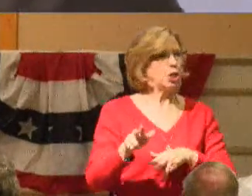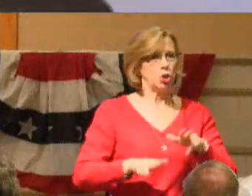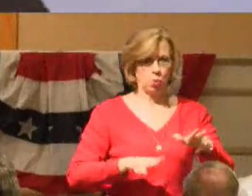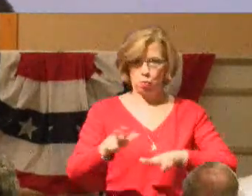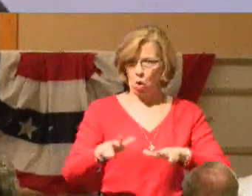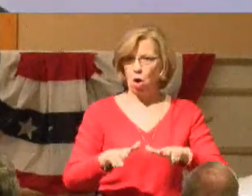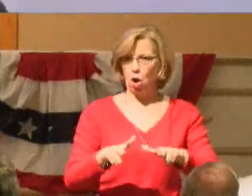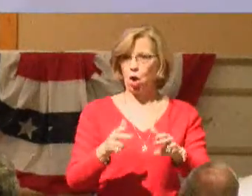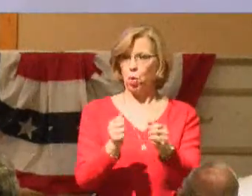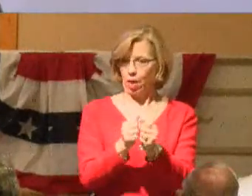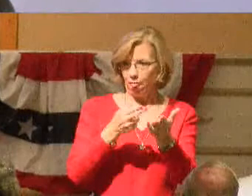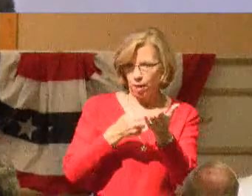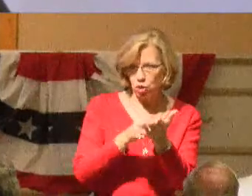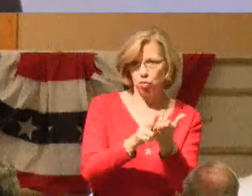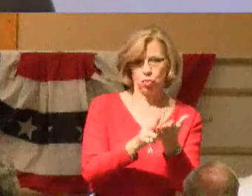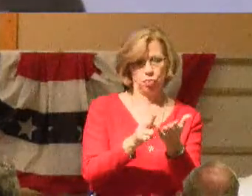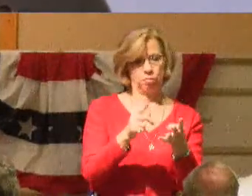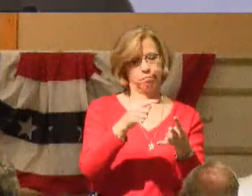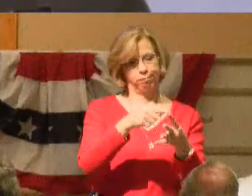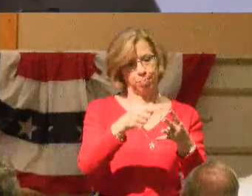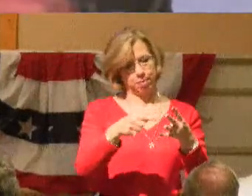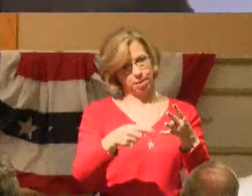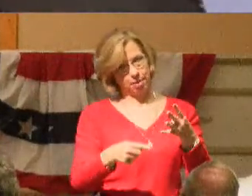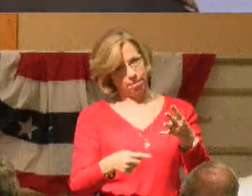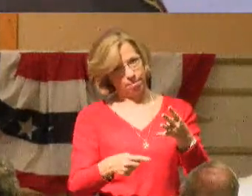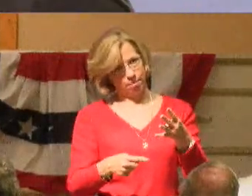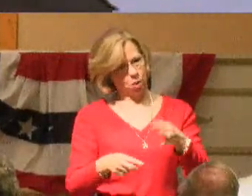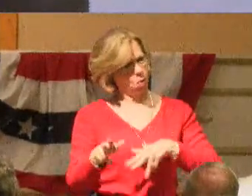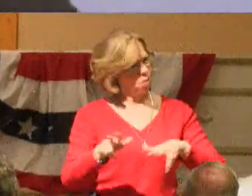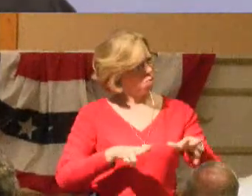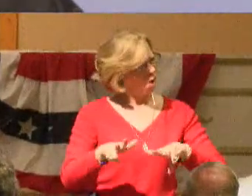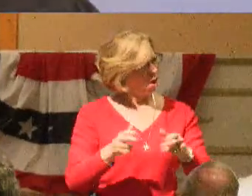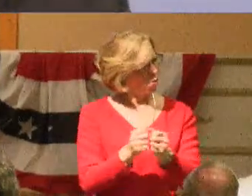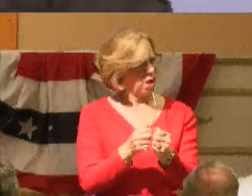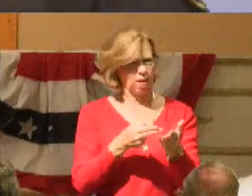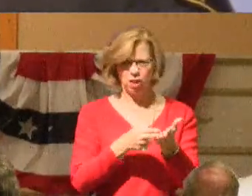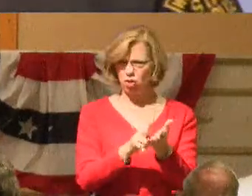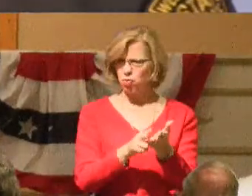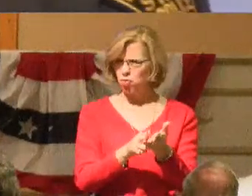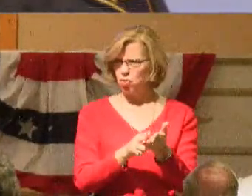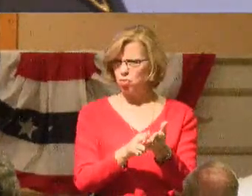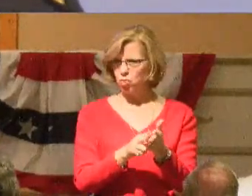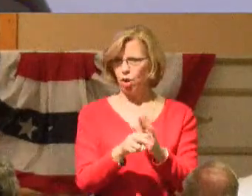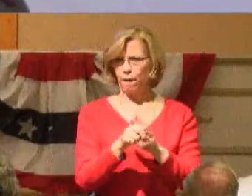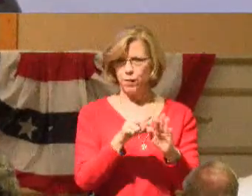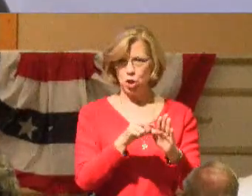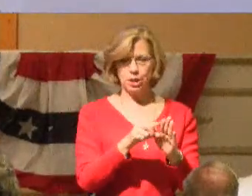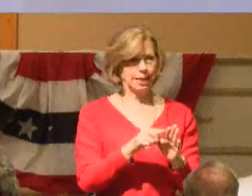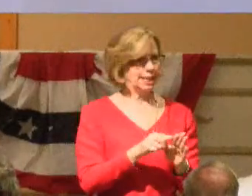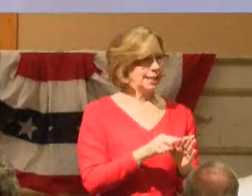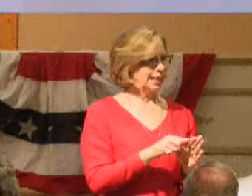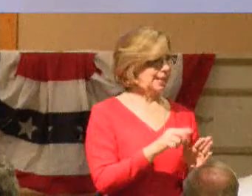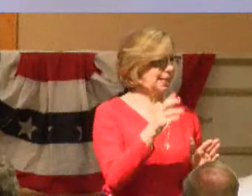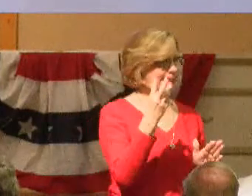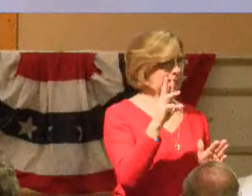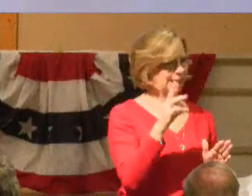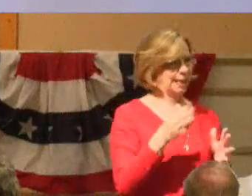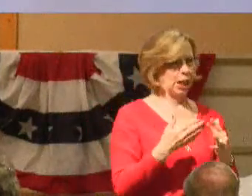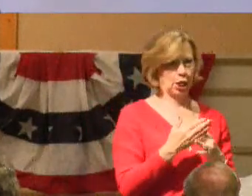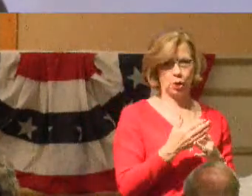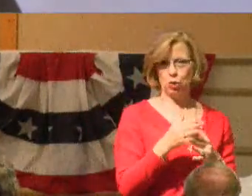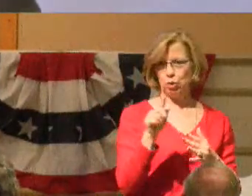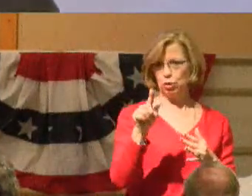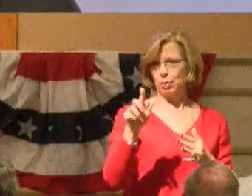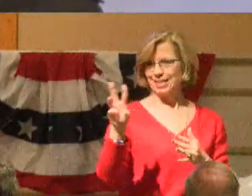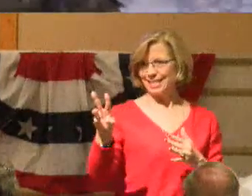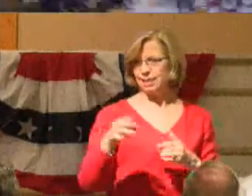truth. Now, you might say, walk in the truth. That covers verses 16 through 26. Ain't no way.